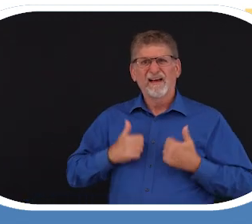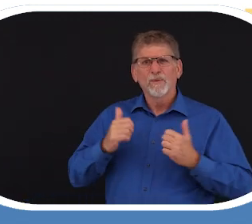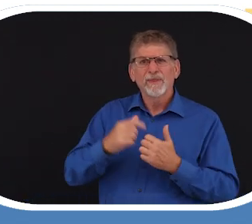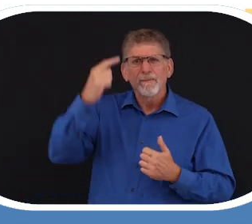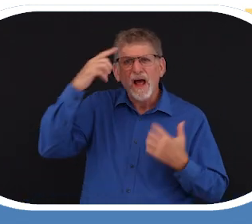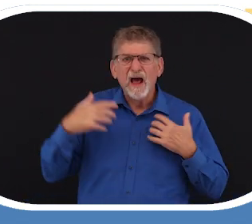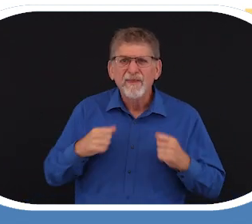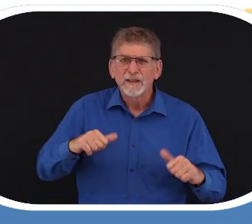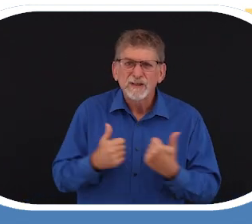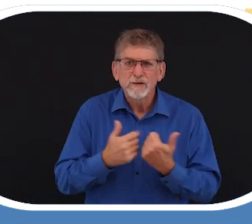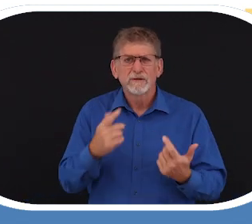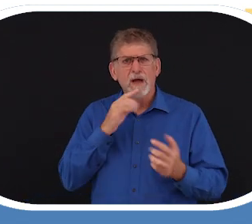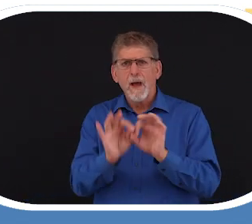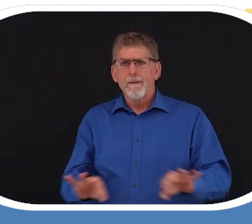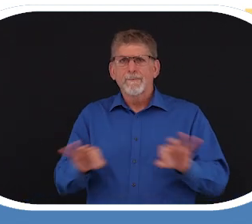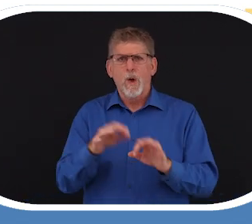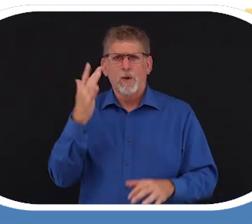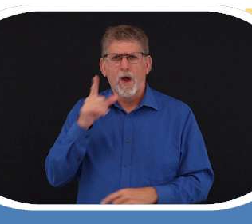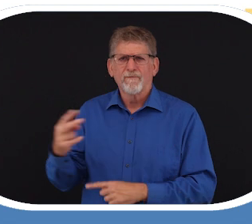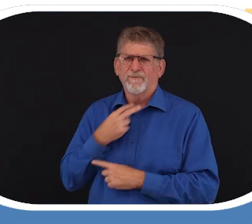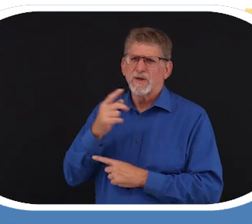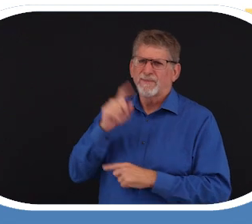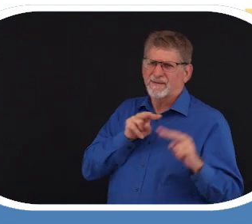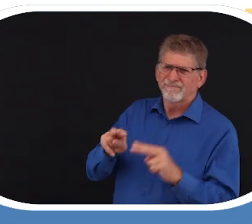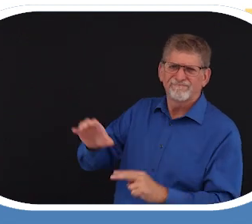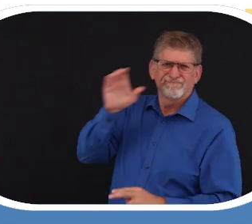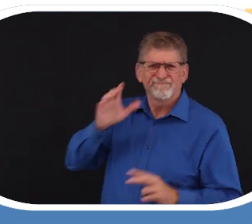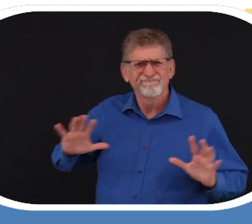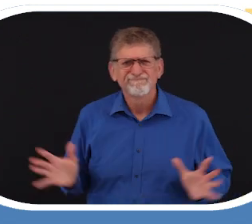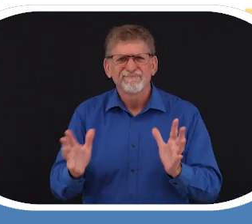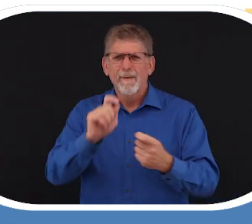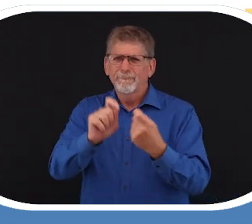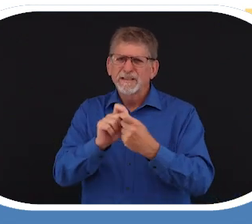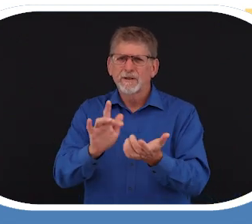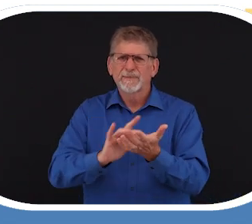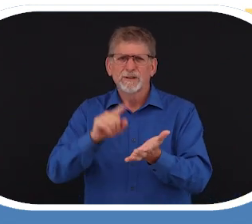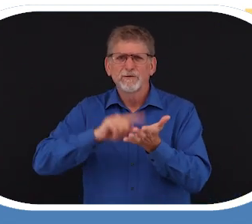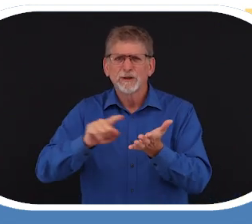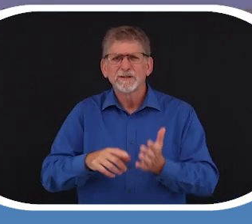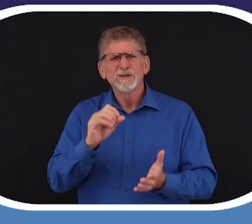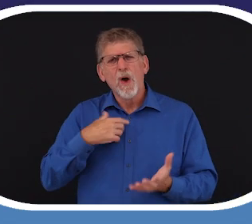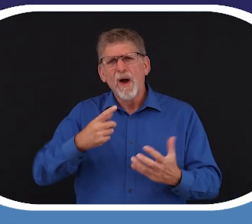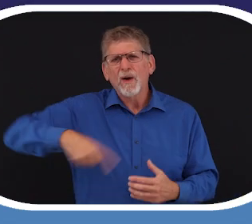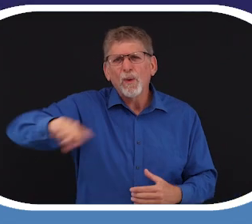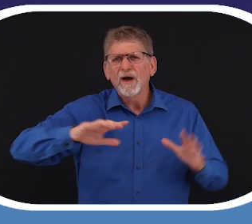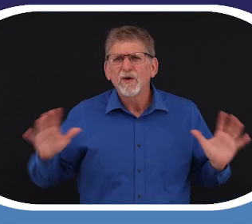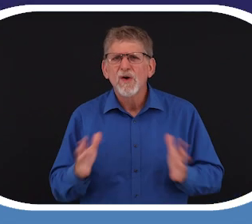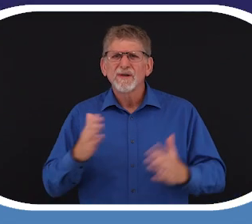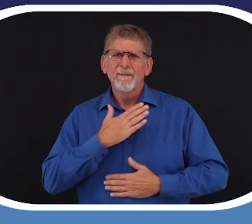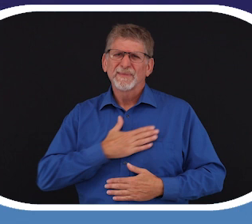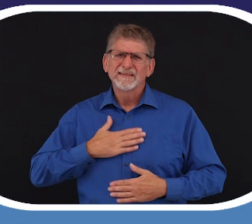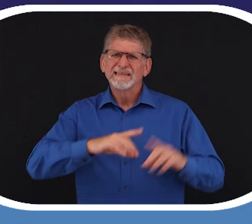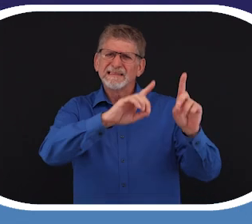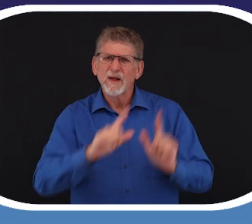health challenges, and saying the importance of why his voice needs to be heard in advancing precision medicine research. And so I want to